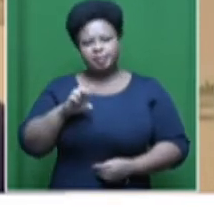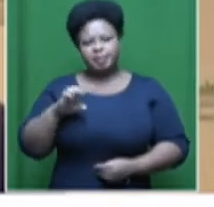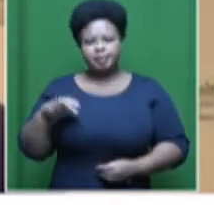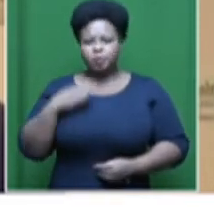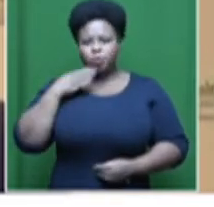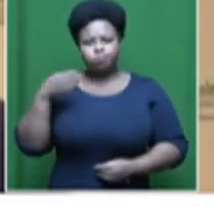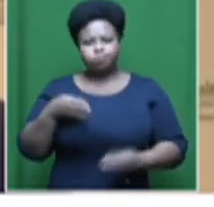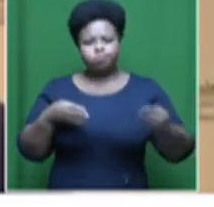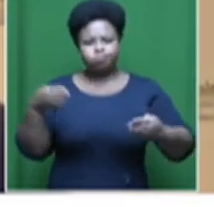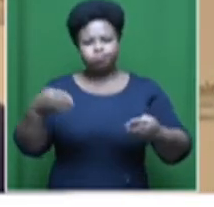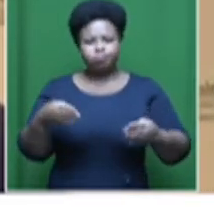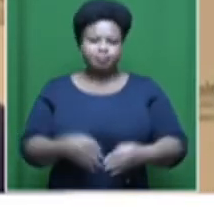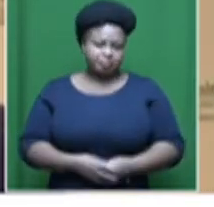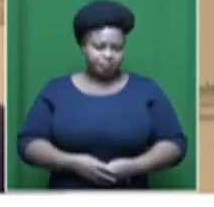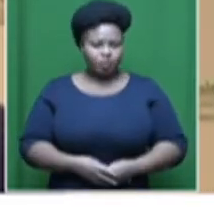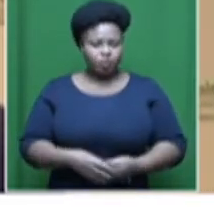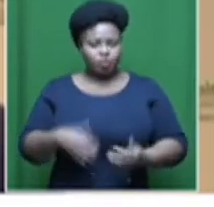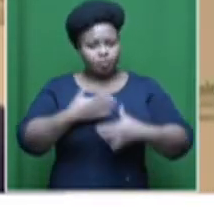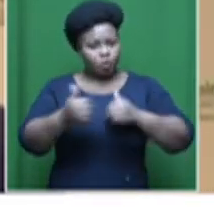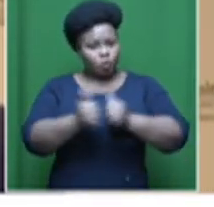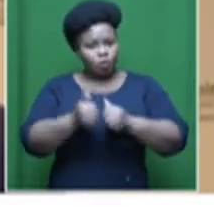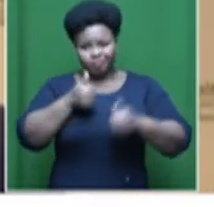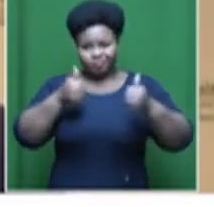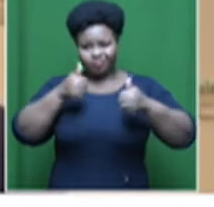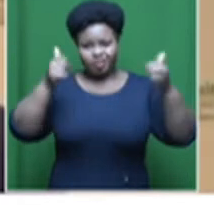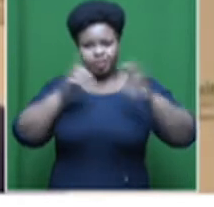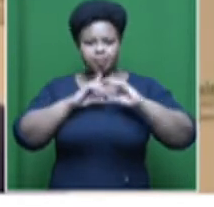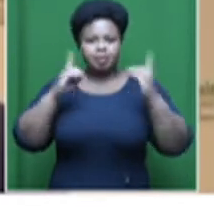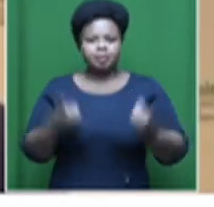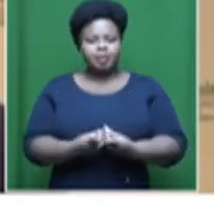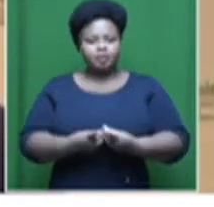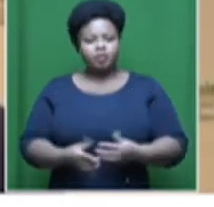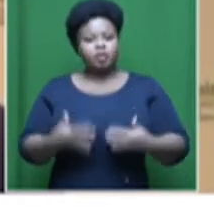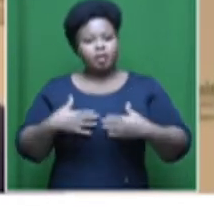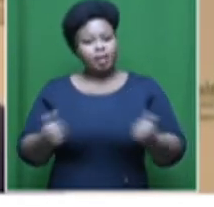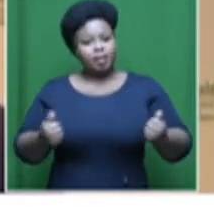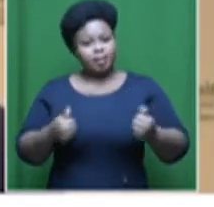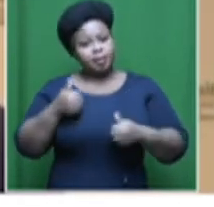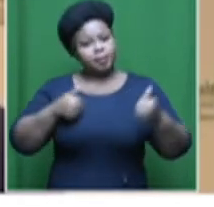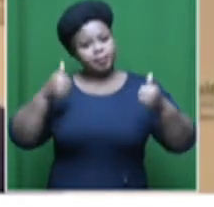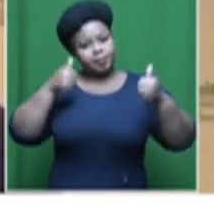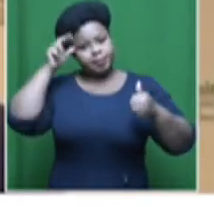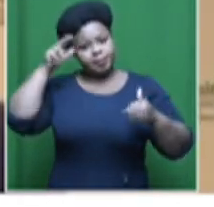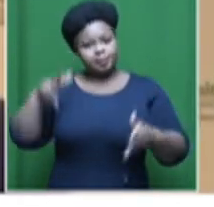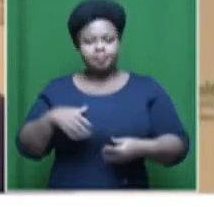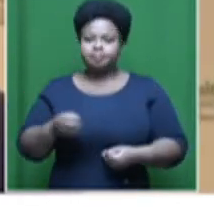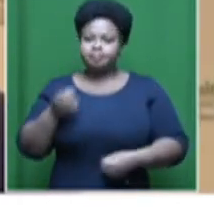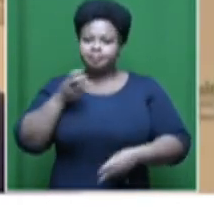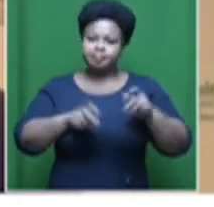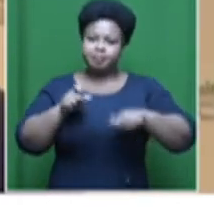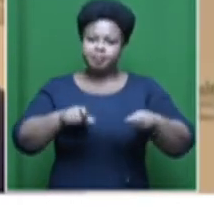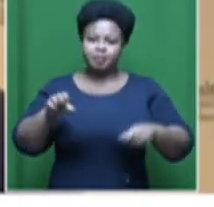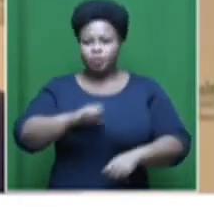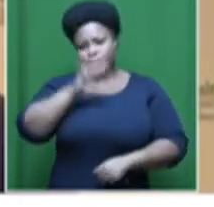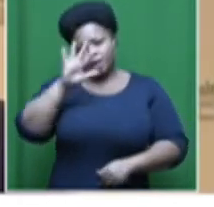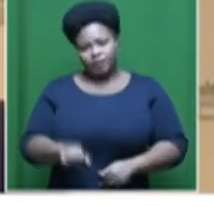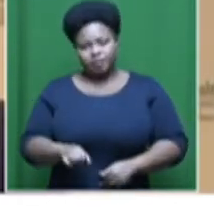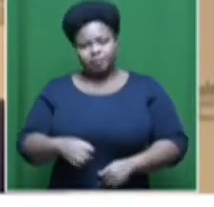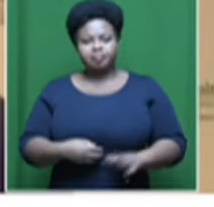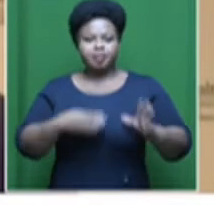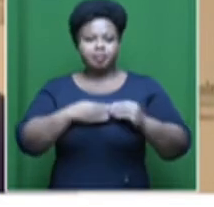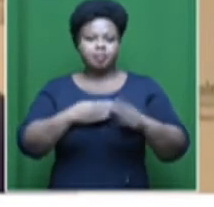present here, my colleagues and heads of departments, the health fraternity, academia, fellow South Africans, and members